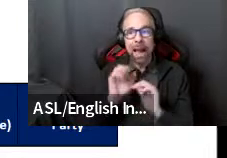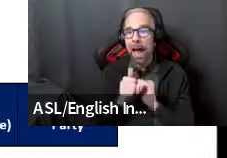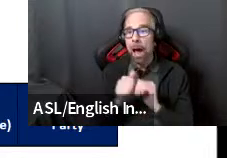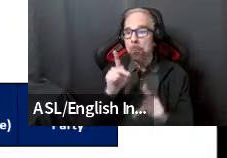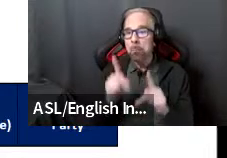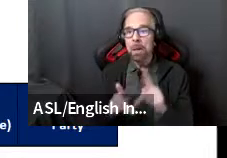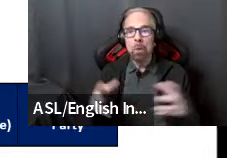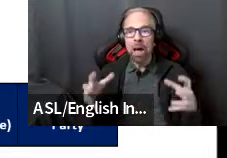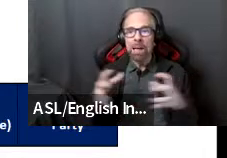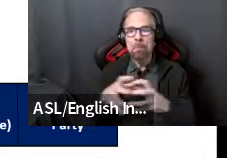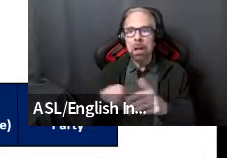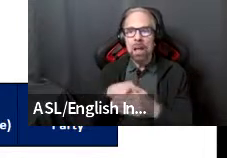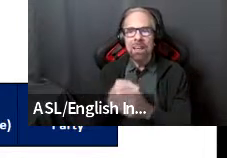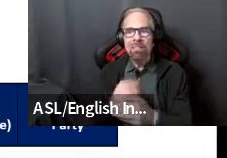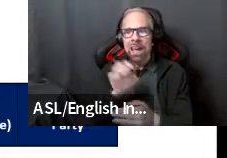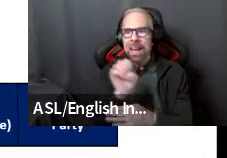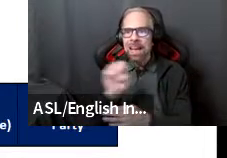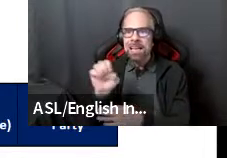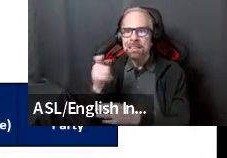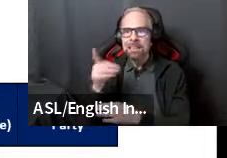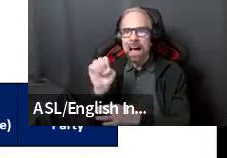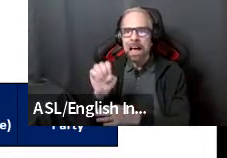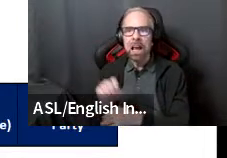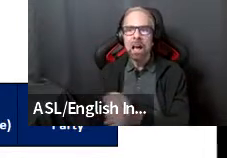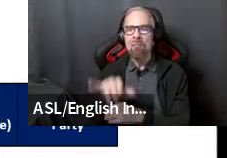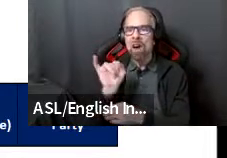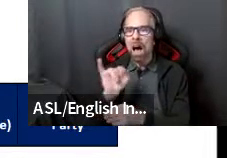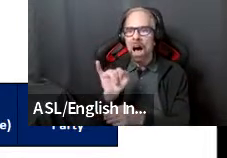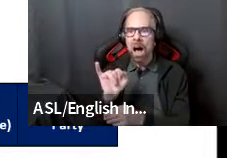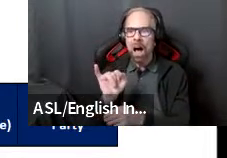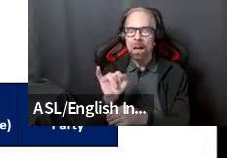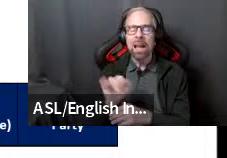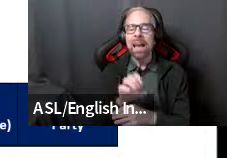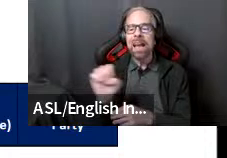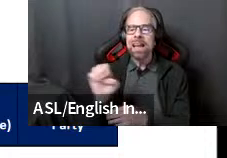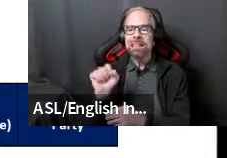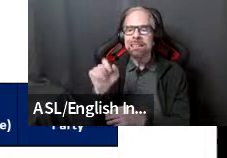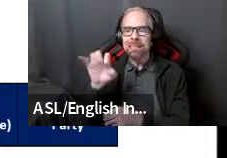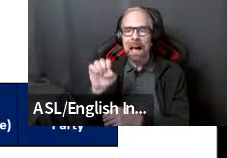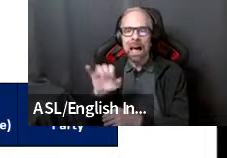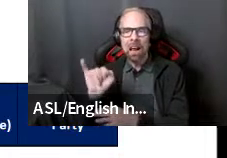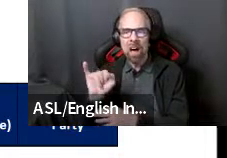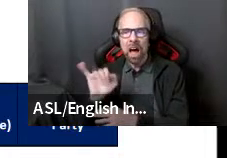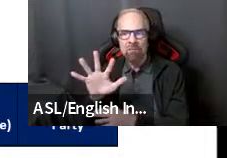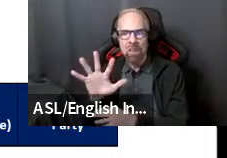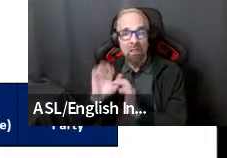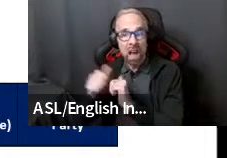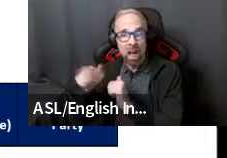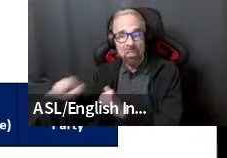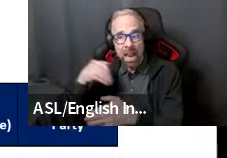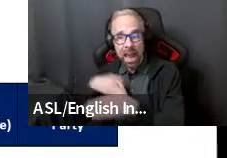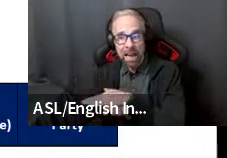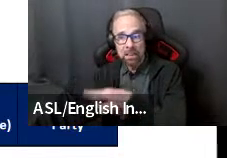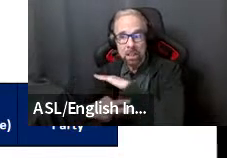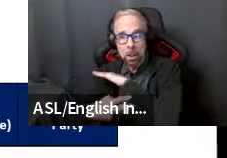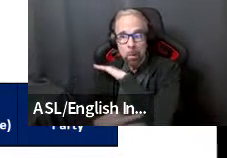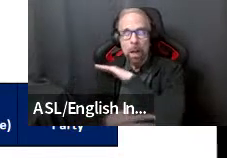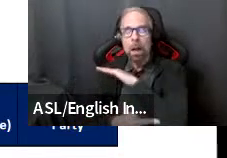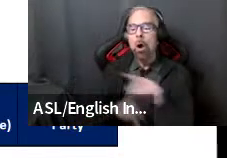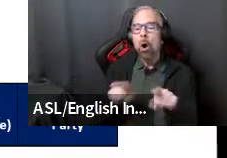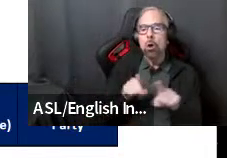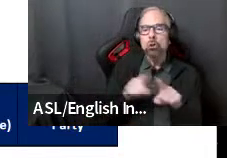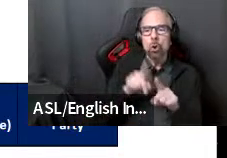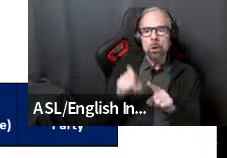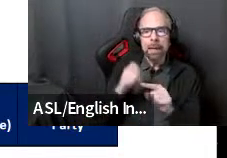congregate on the east side of I-205, the east side of I-5 are going to be accessing the bridge. We also have to be thinking about how are